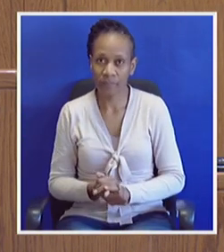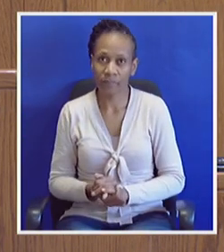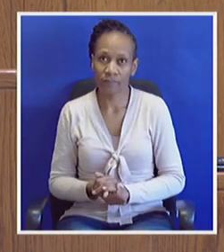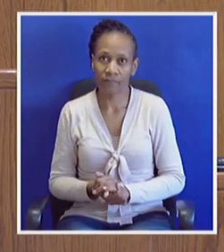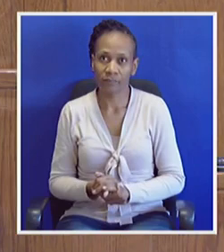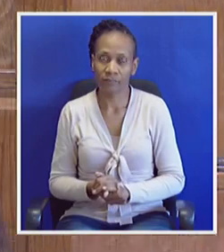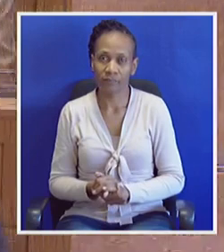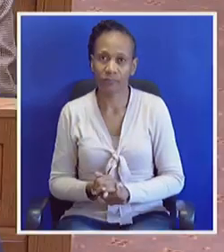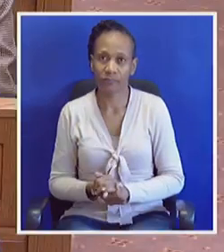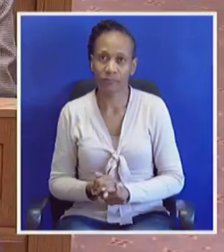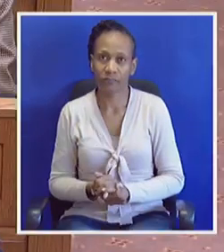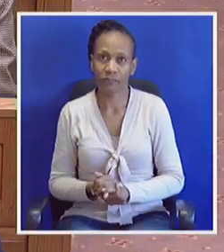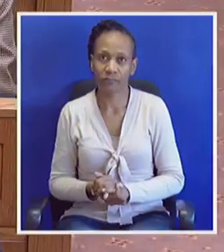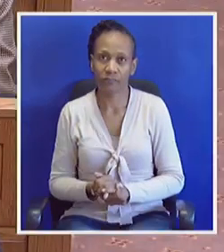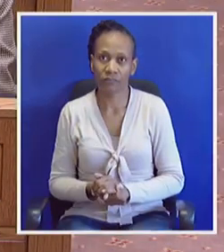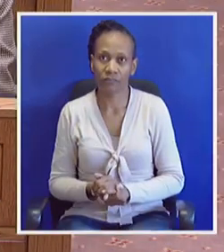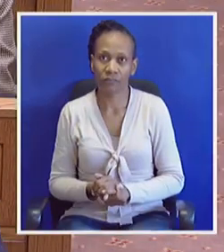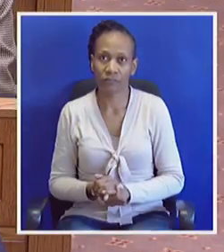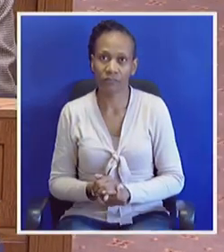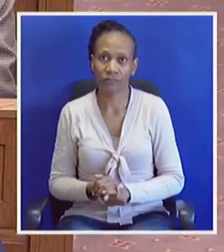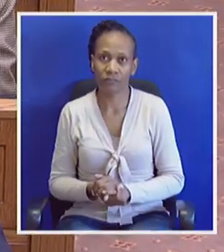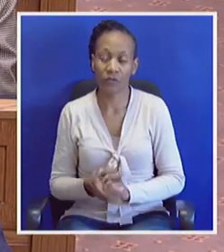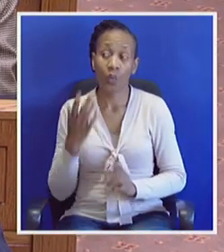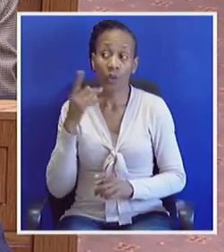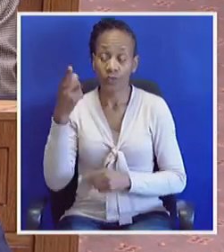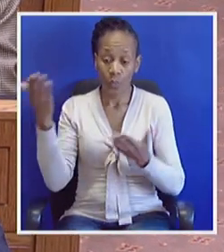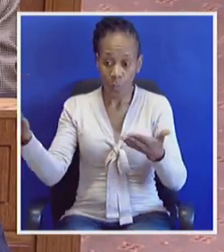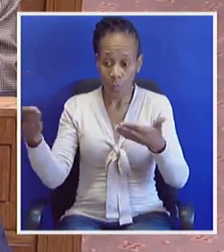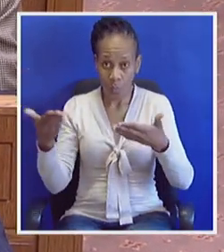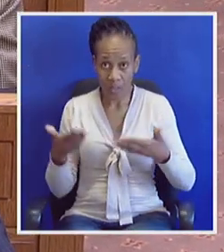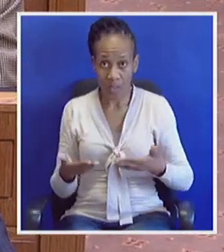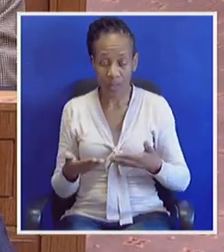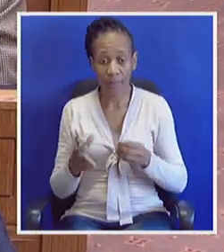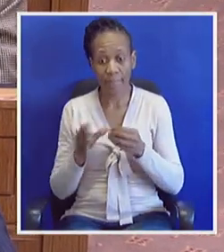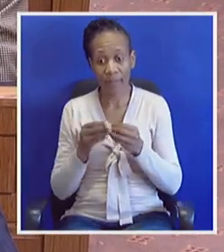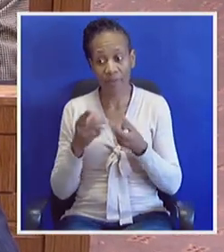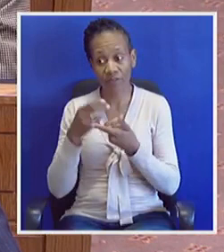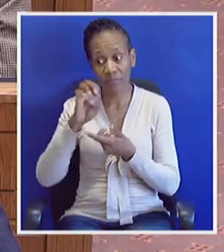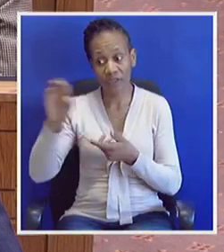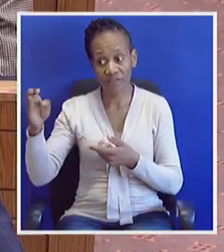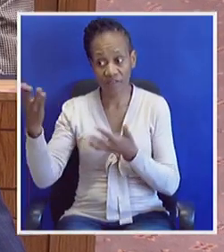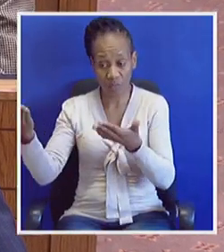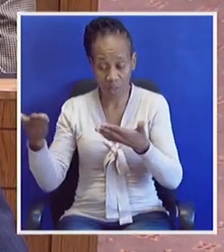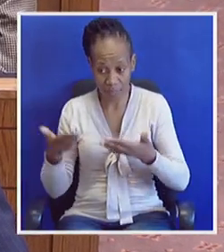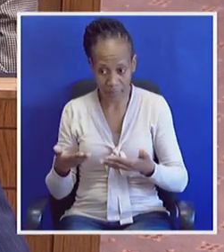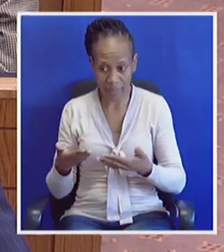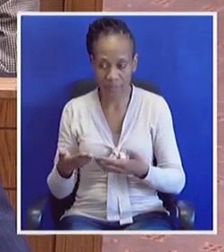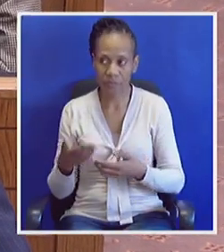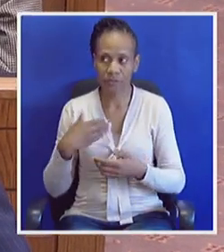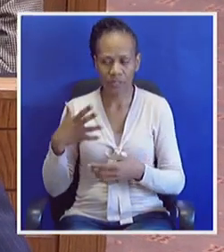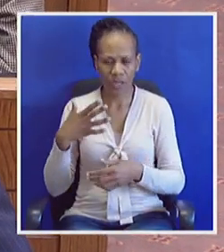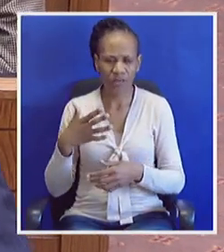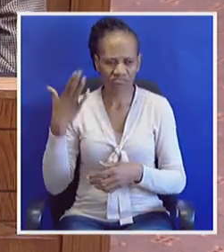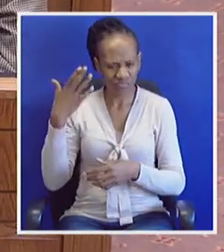have said this when you welcomed Honorable Vaudar back. He was, and I really appreciate the way that you did